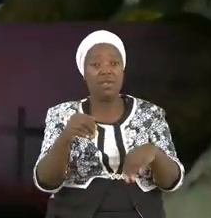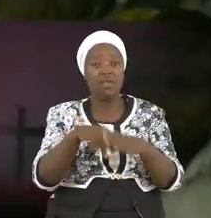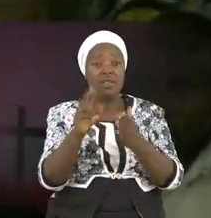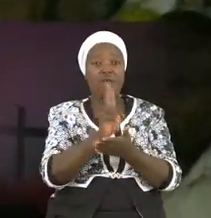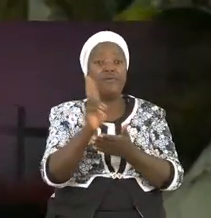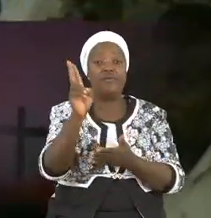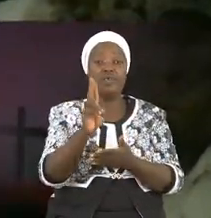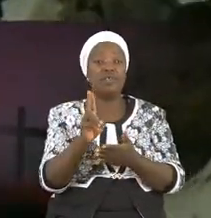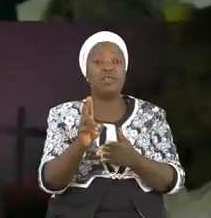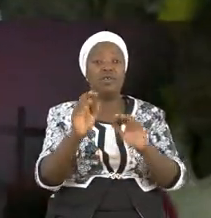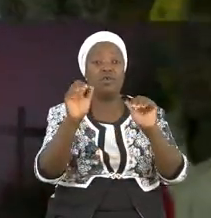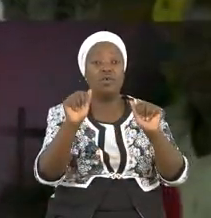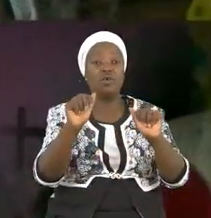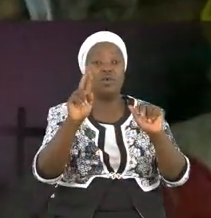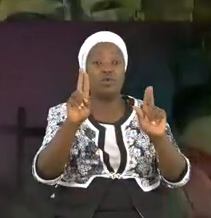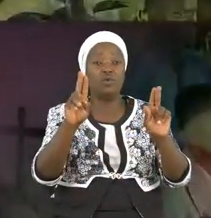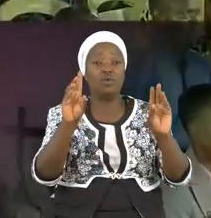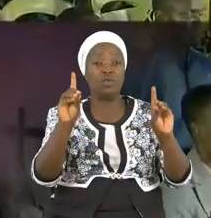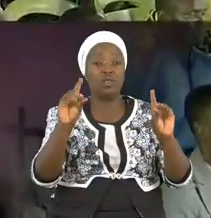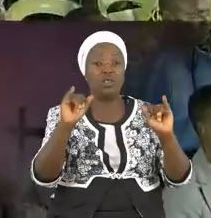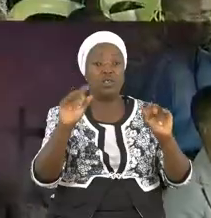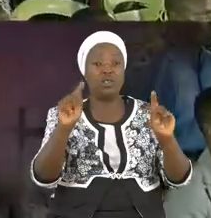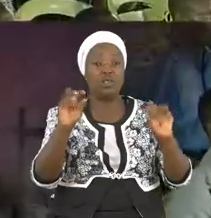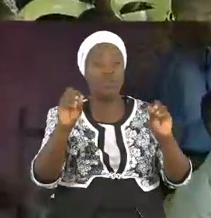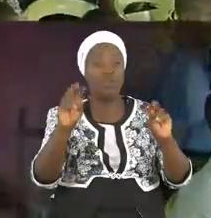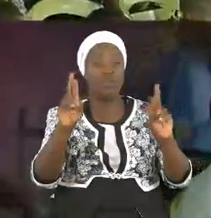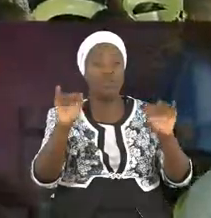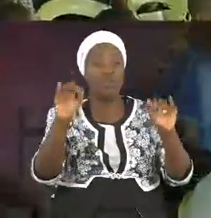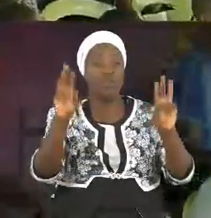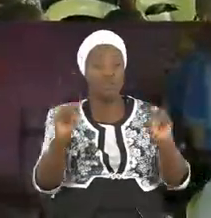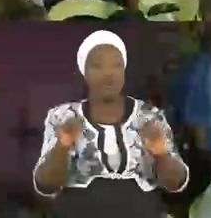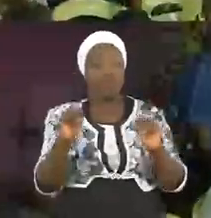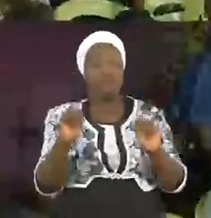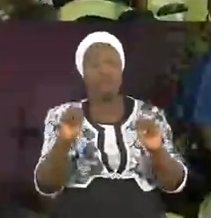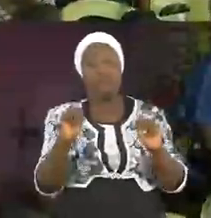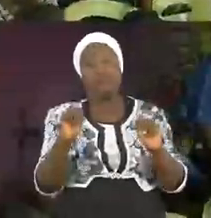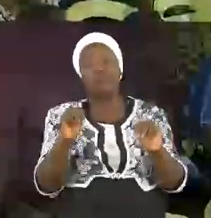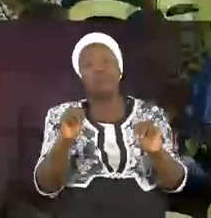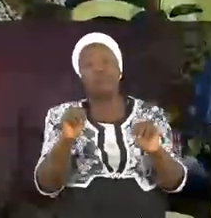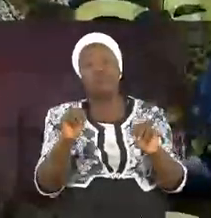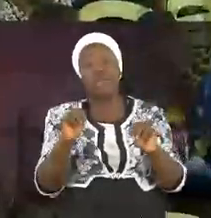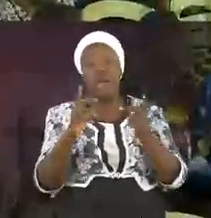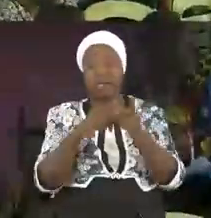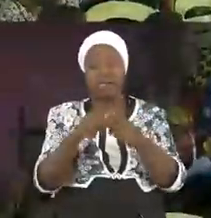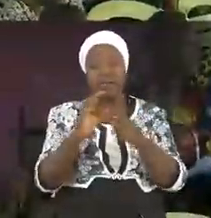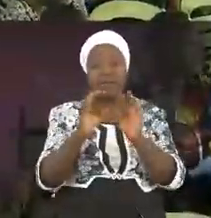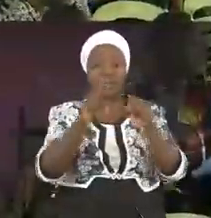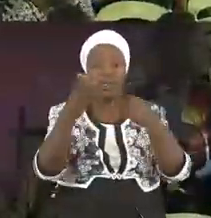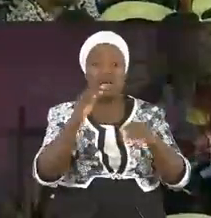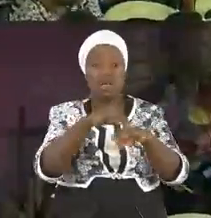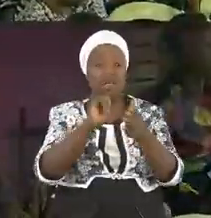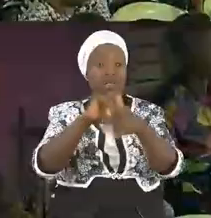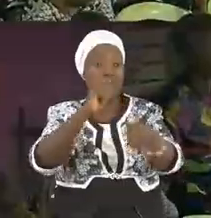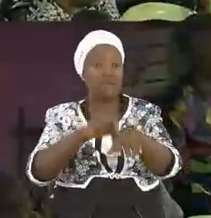my left-hand side here. You go there, by that time, our leaders will be waiting for you there